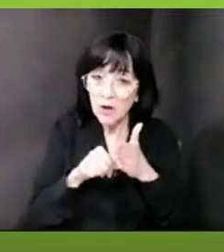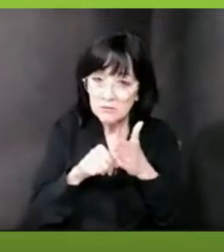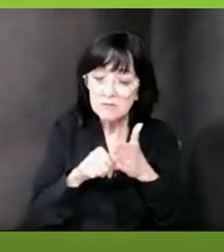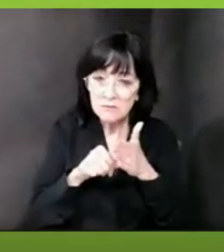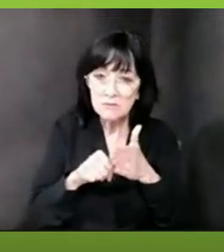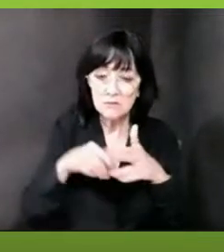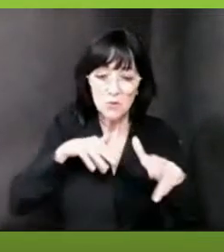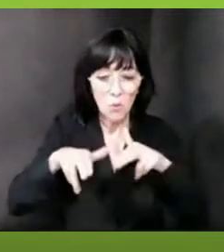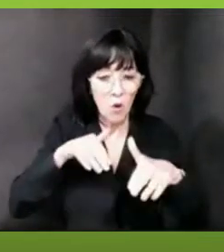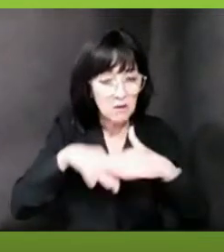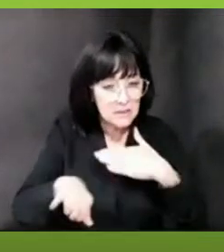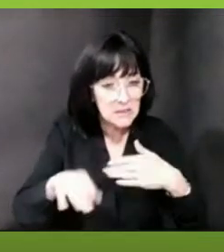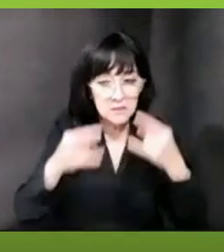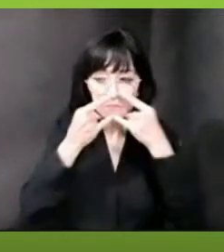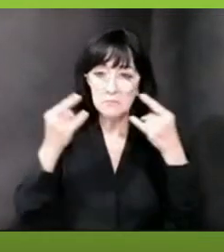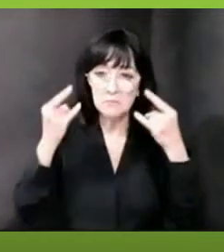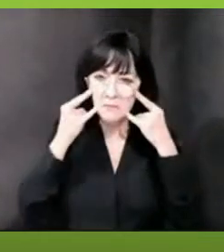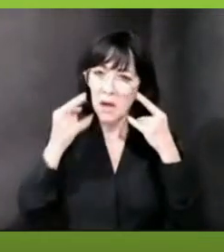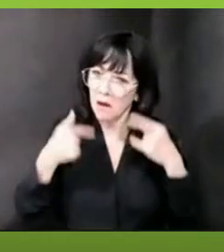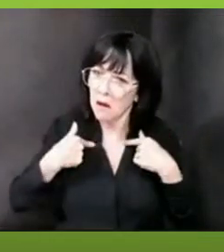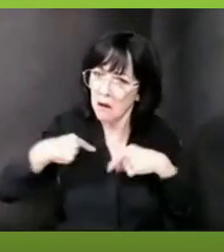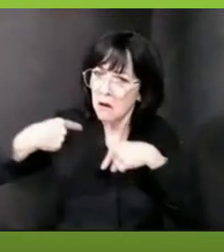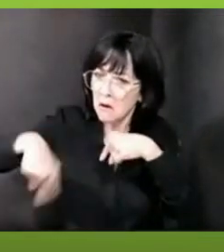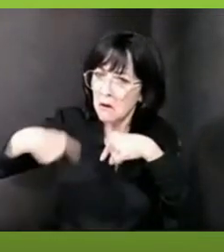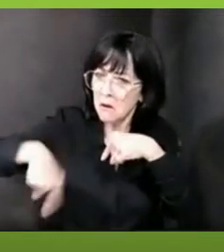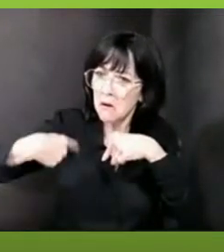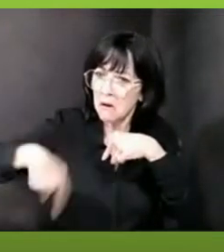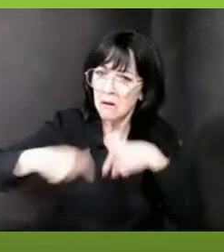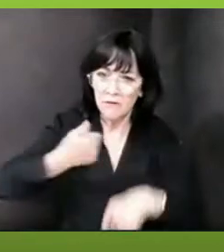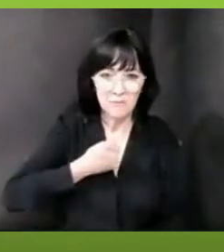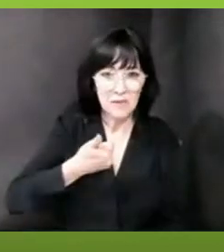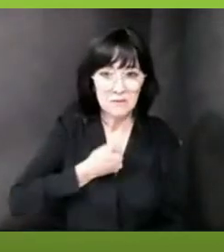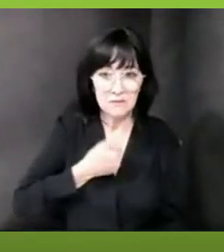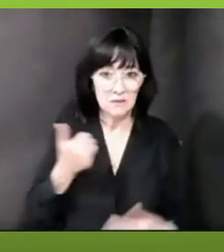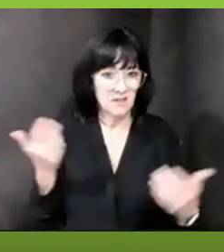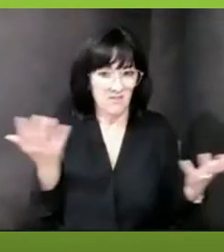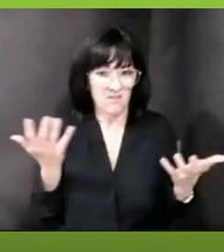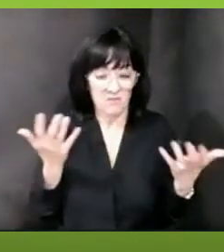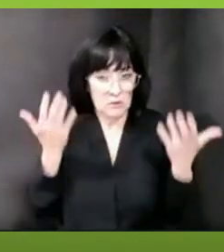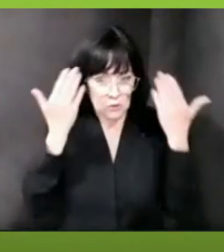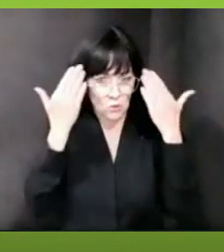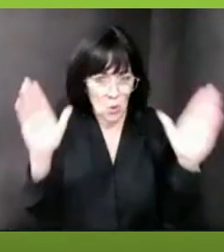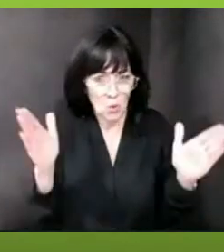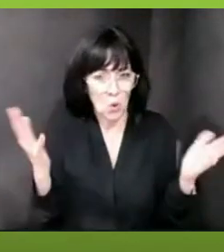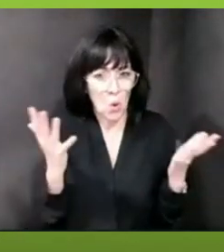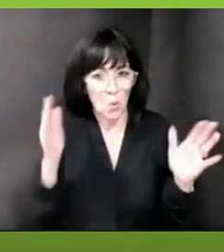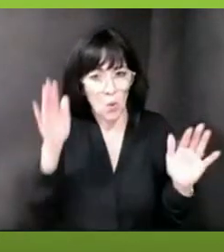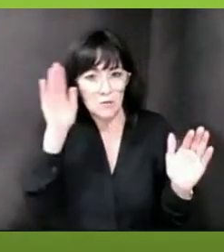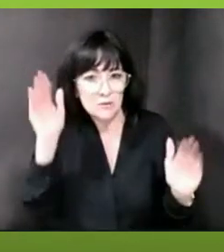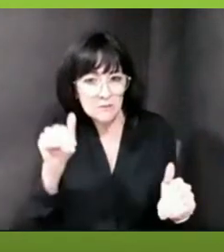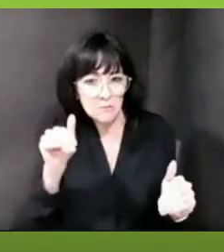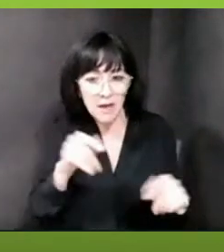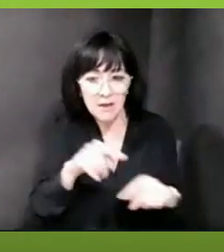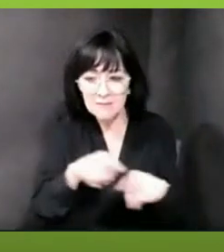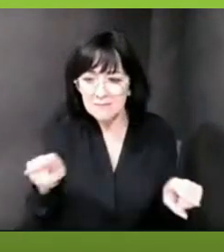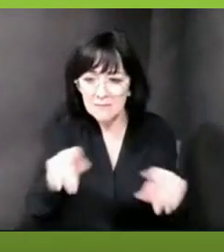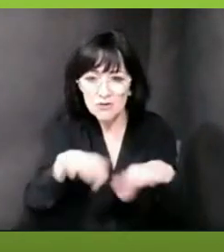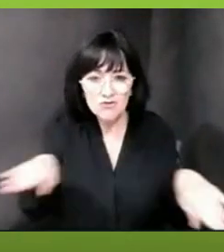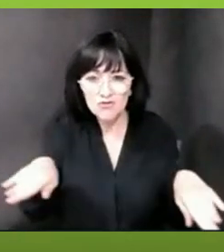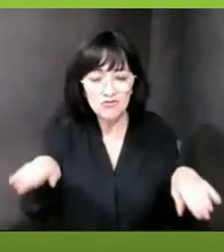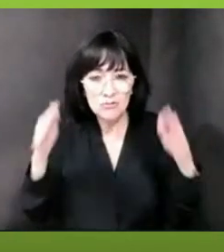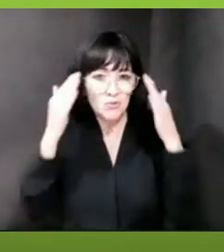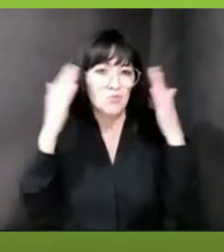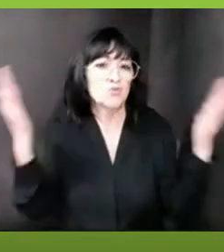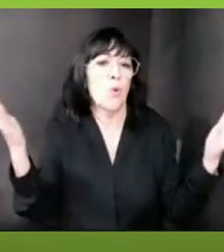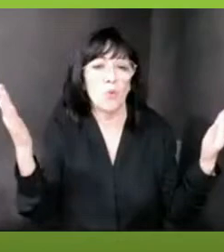in with our mask on, I was nervous myself, right? I didn't know what to expect, Our kids didn't know what to expect. So, it's going to